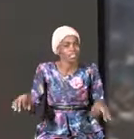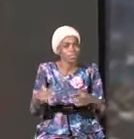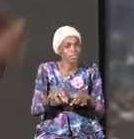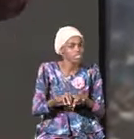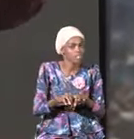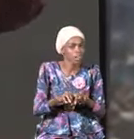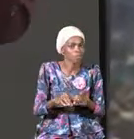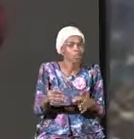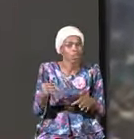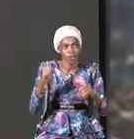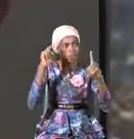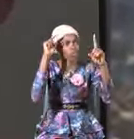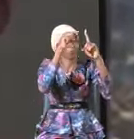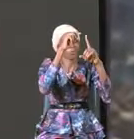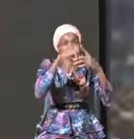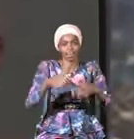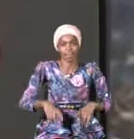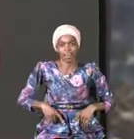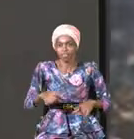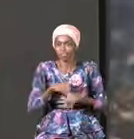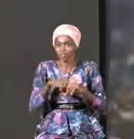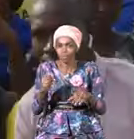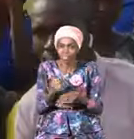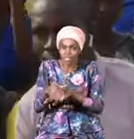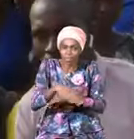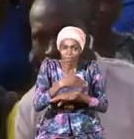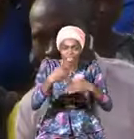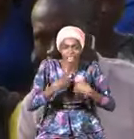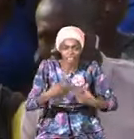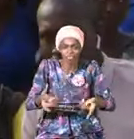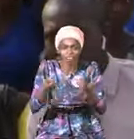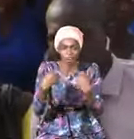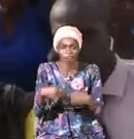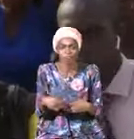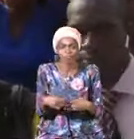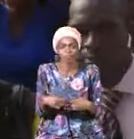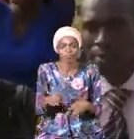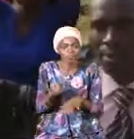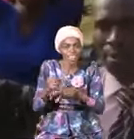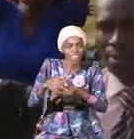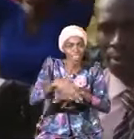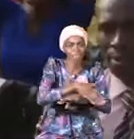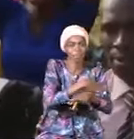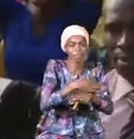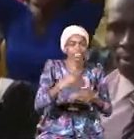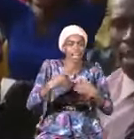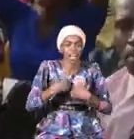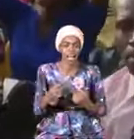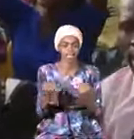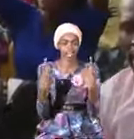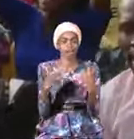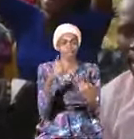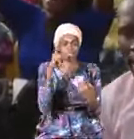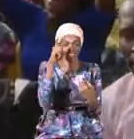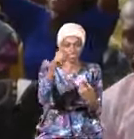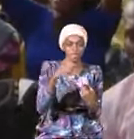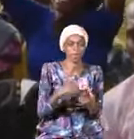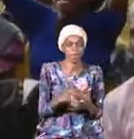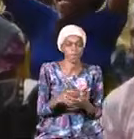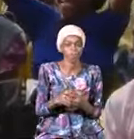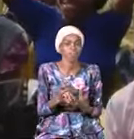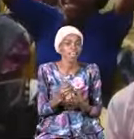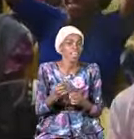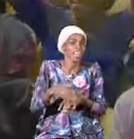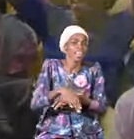life. But impact has come. Impact has awakened you. Impact